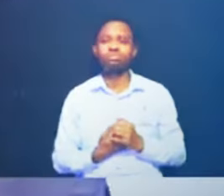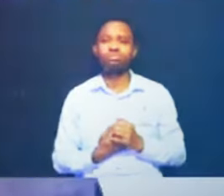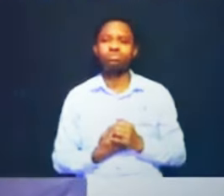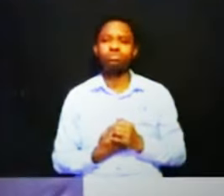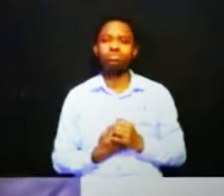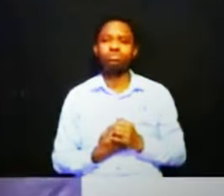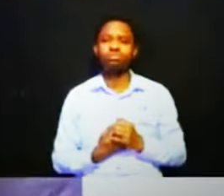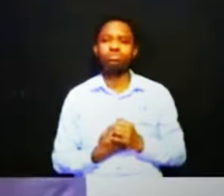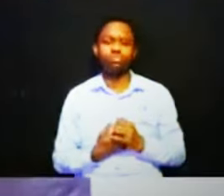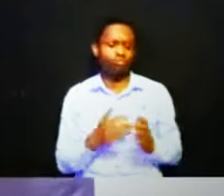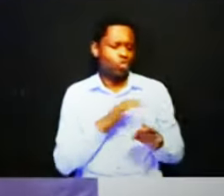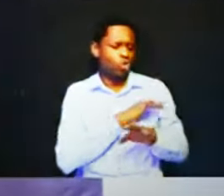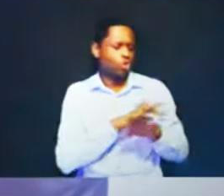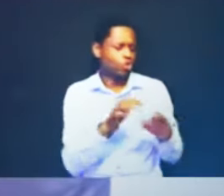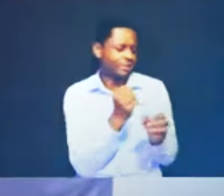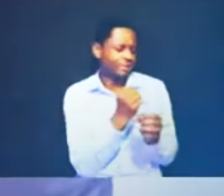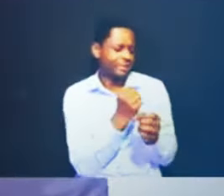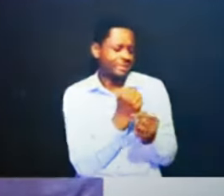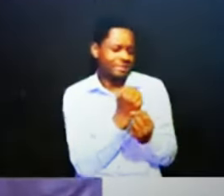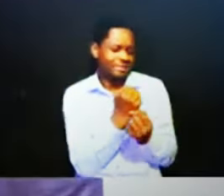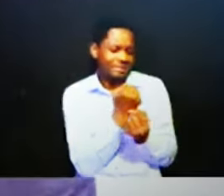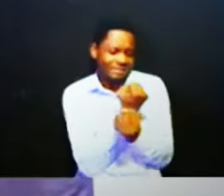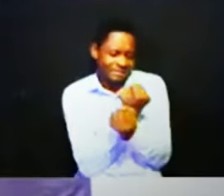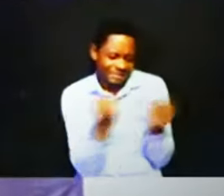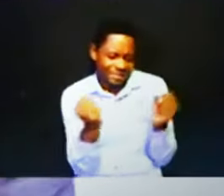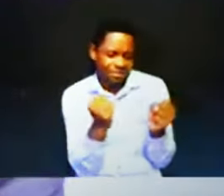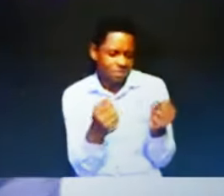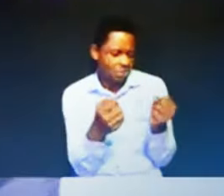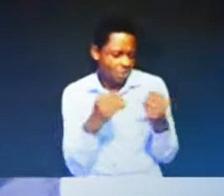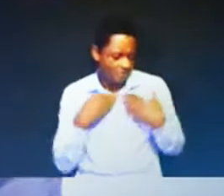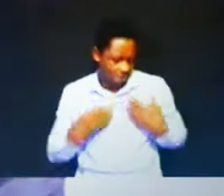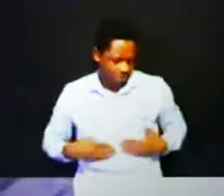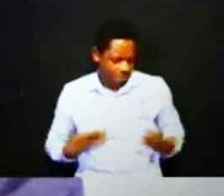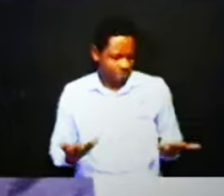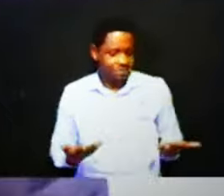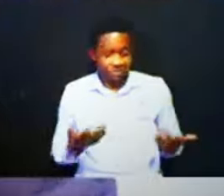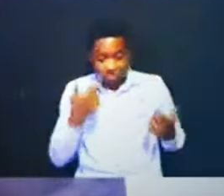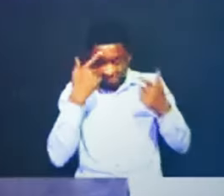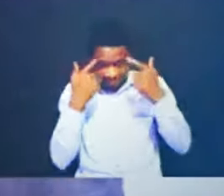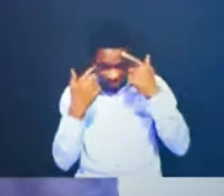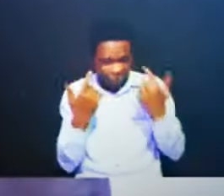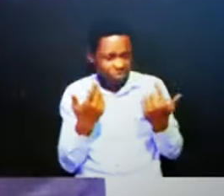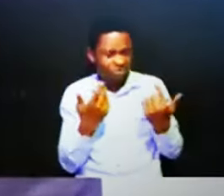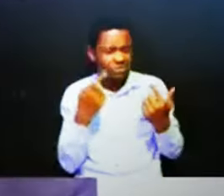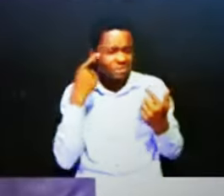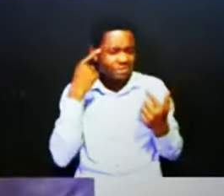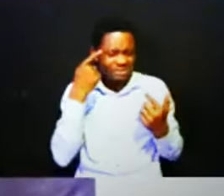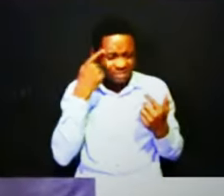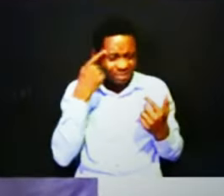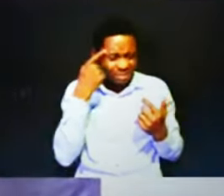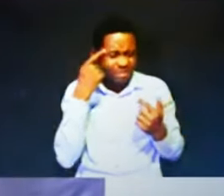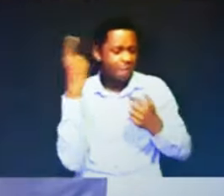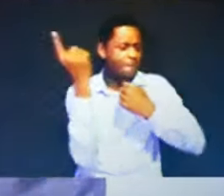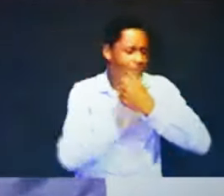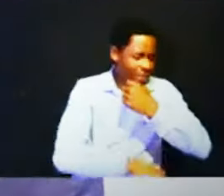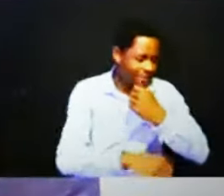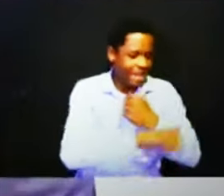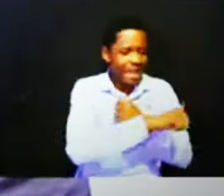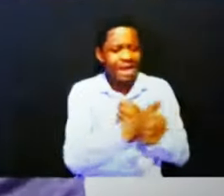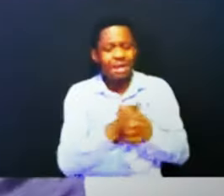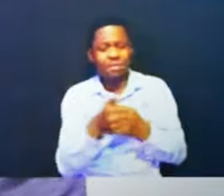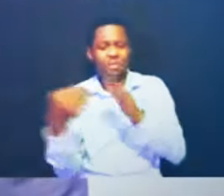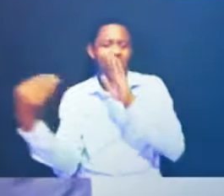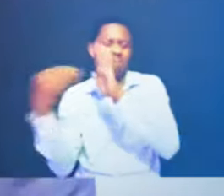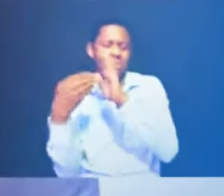Don't save your skin. Okay, man, yes, who you and me. Because of the afflictions and the troubles that may come upon you. And now,